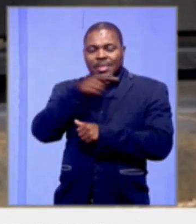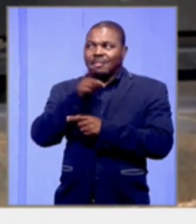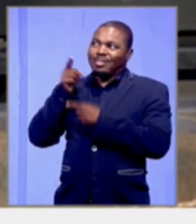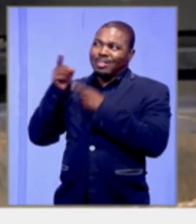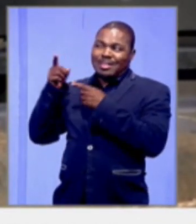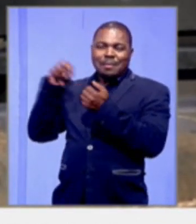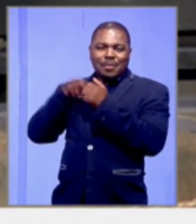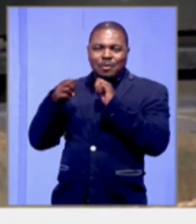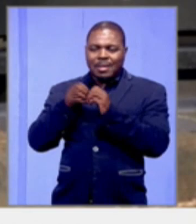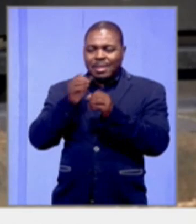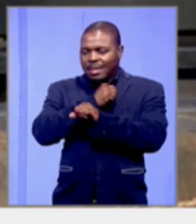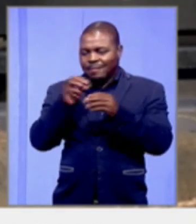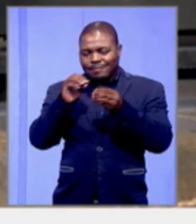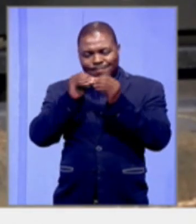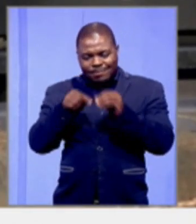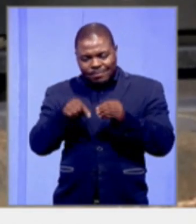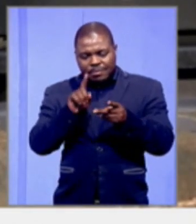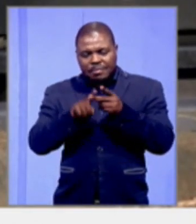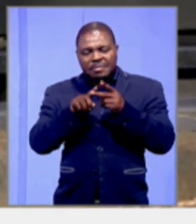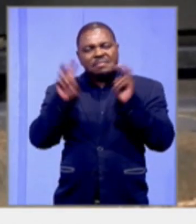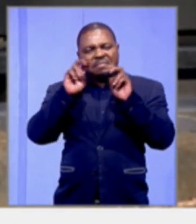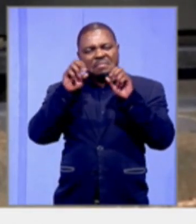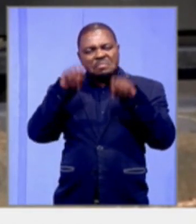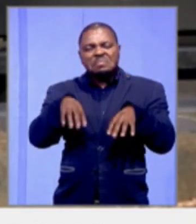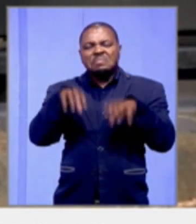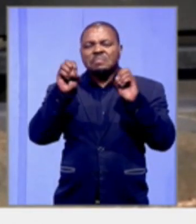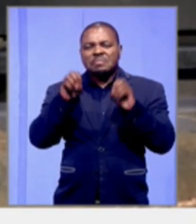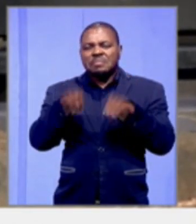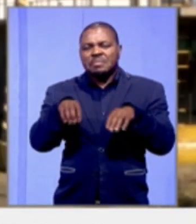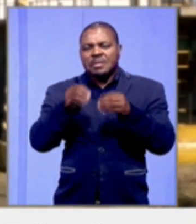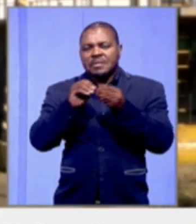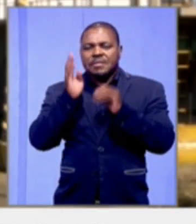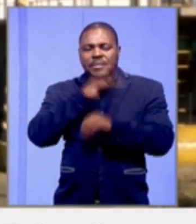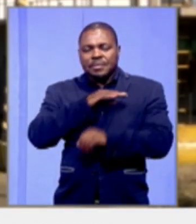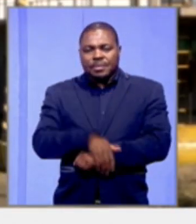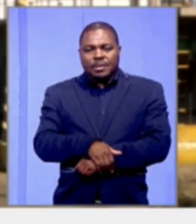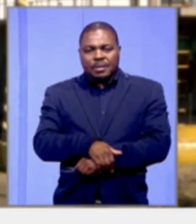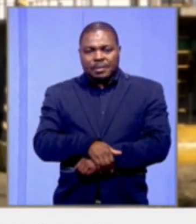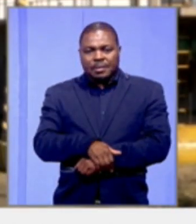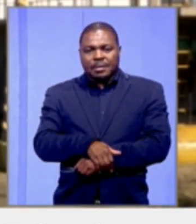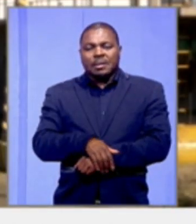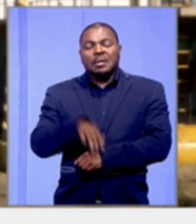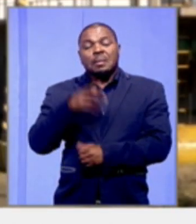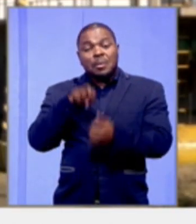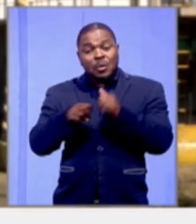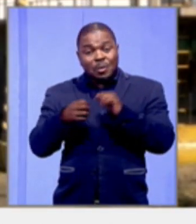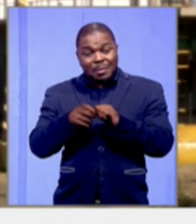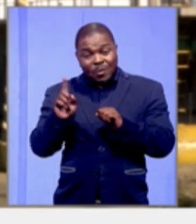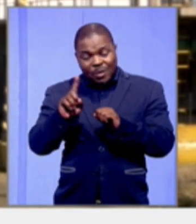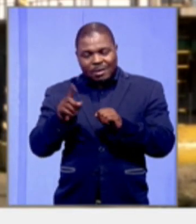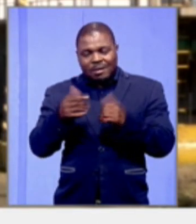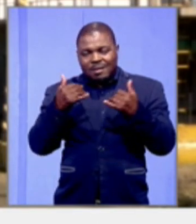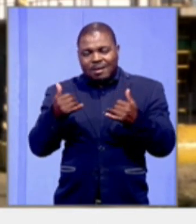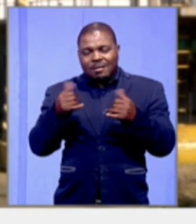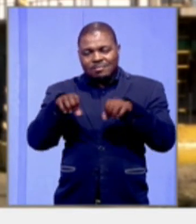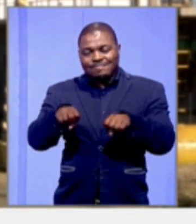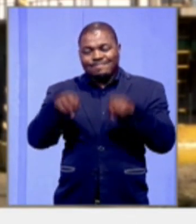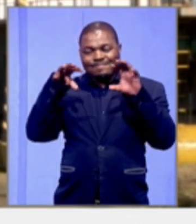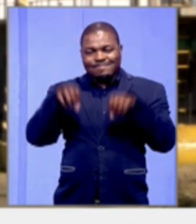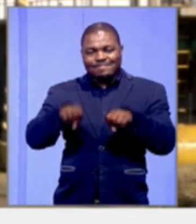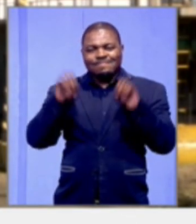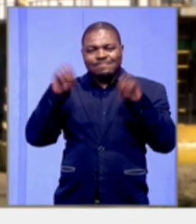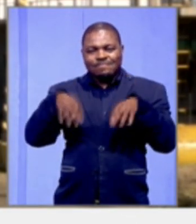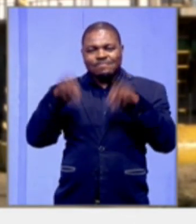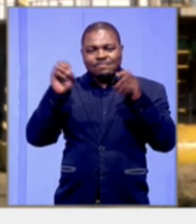o goparara le gaotso ya motlhagase. The major cause for the water shortage is the issue of load shedding. Eskom load shedding.